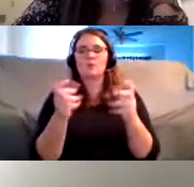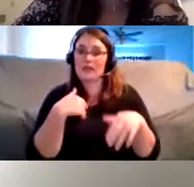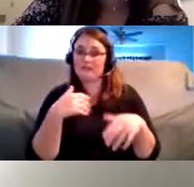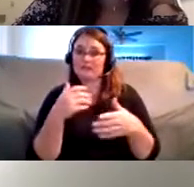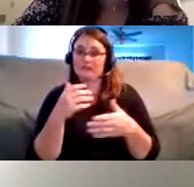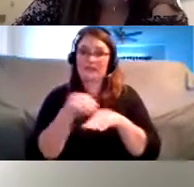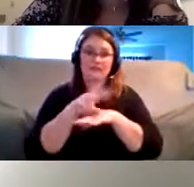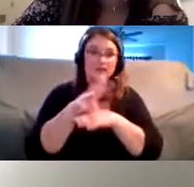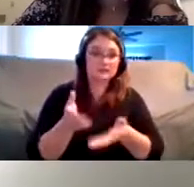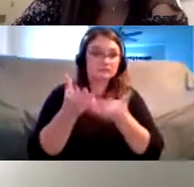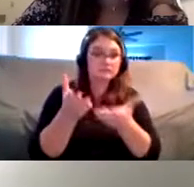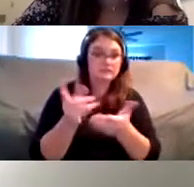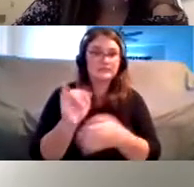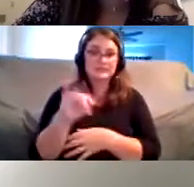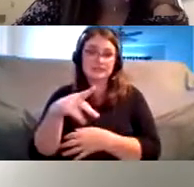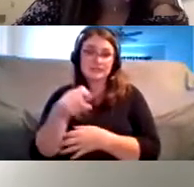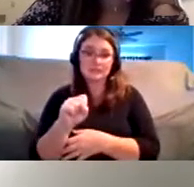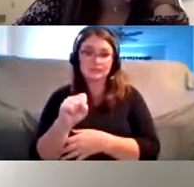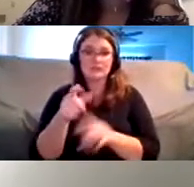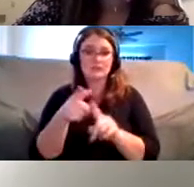you overcome that or start to?